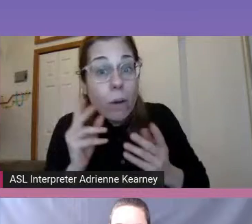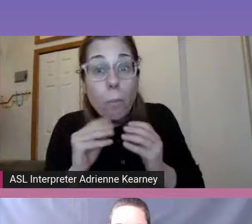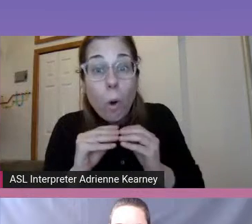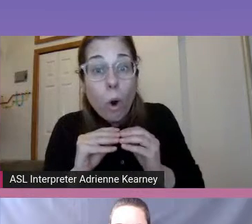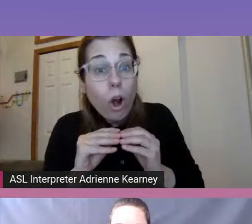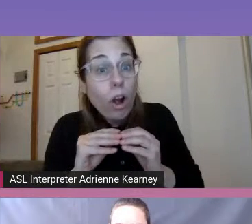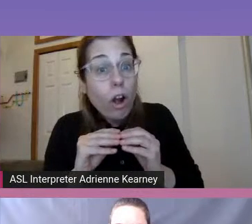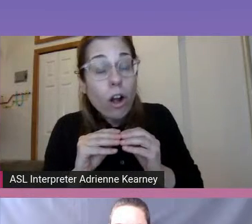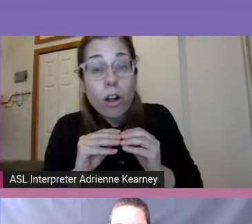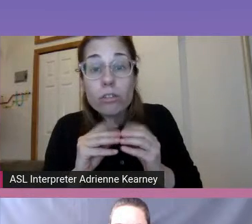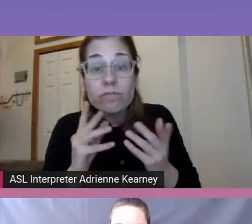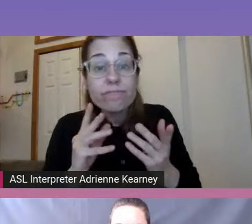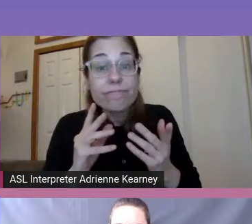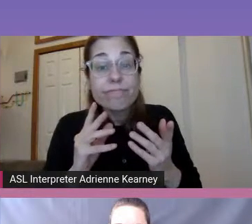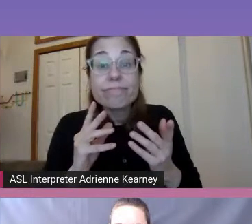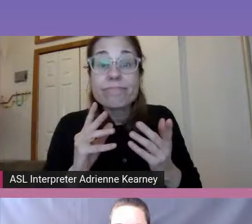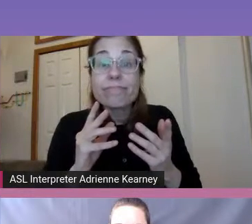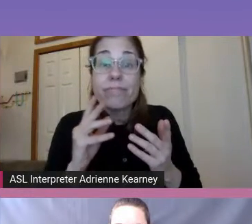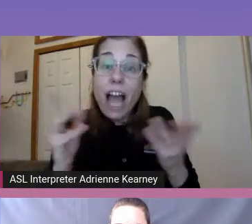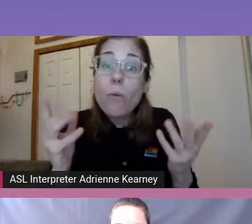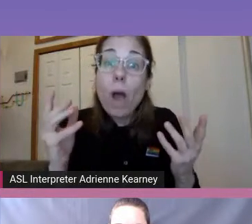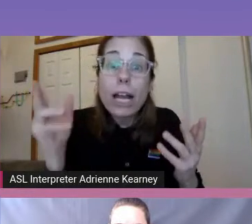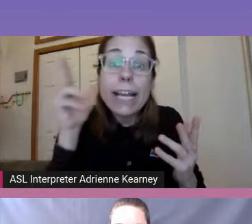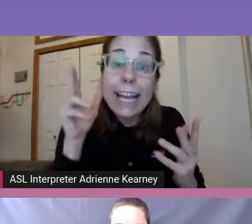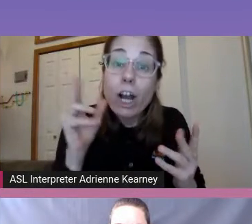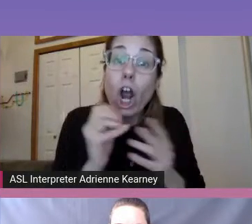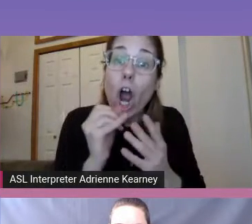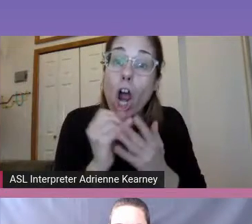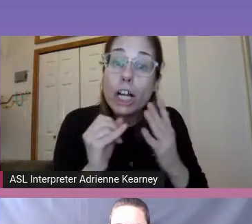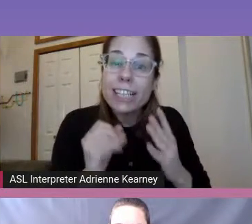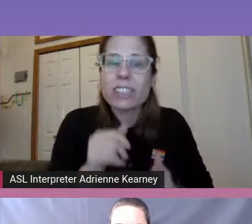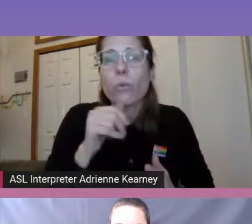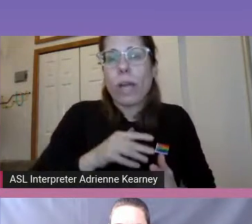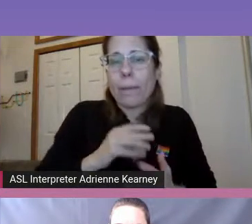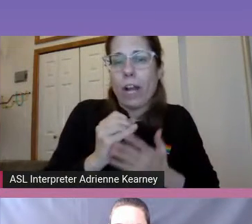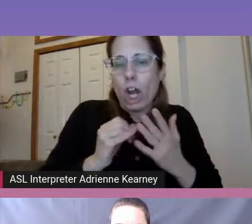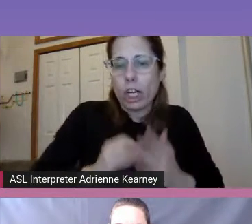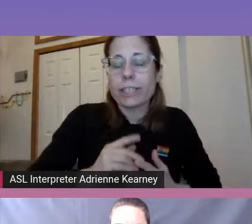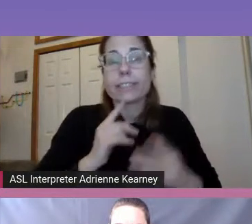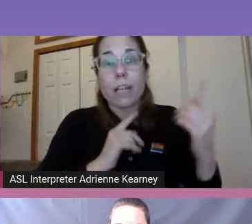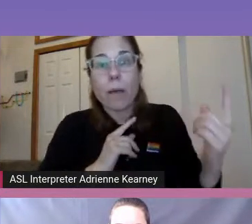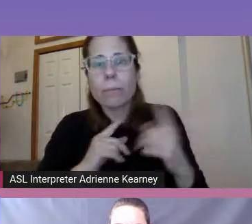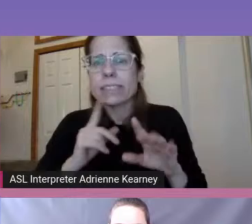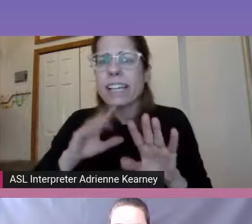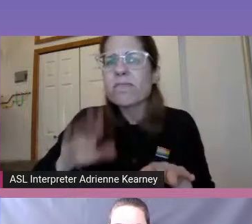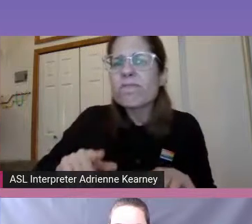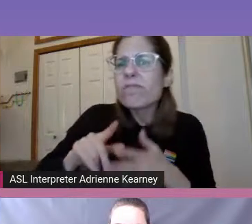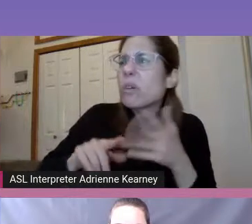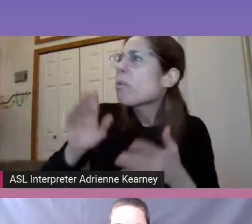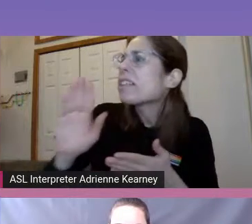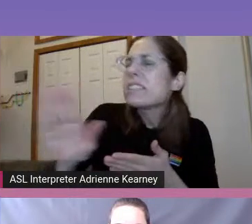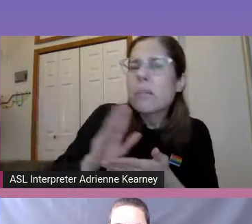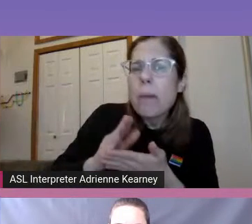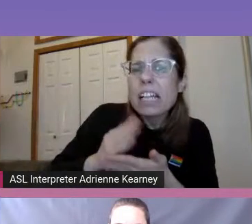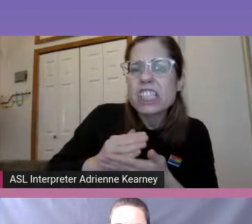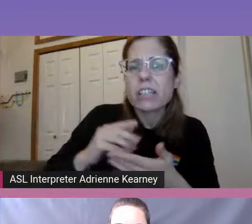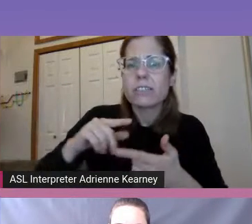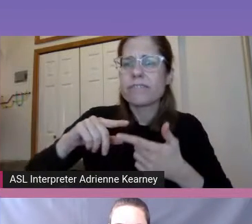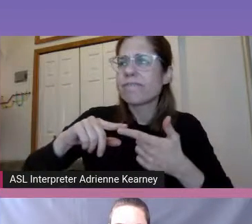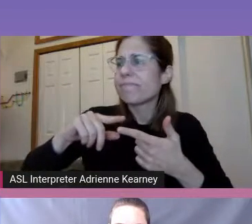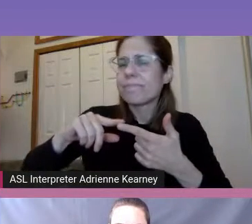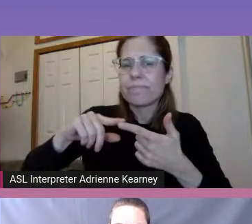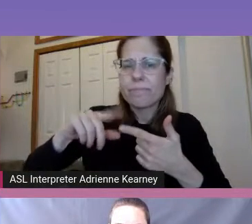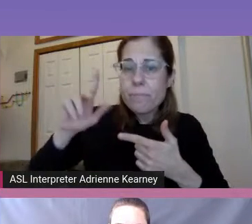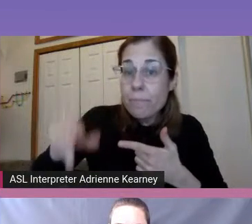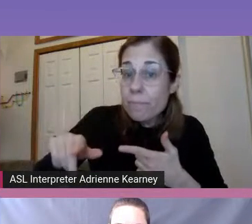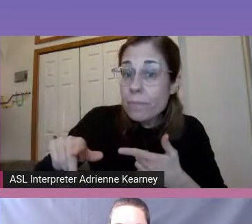what's the budget for this? And how are you prepared to serve me and support my work? And what is your plan for ensuring that the